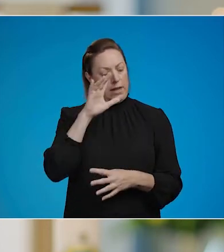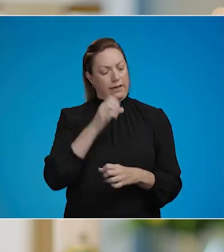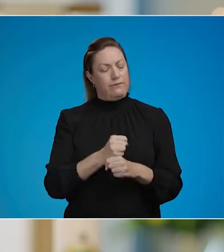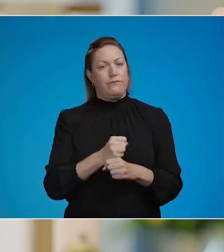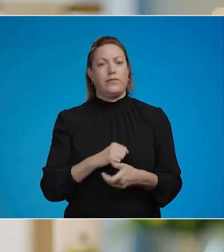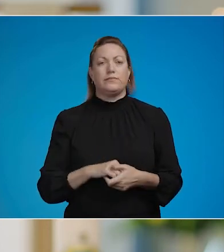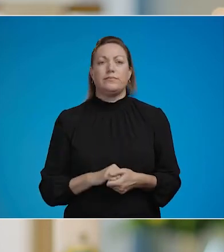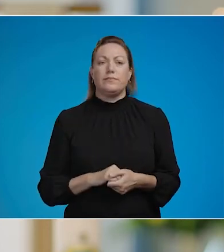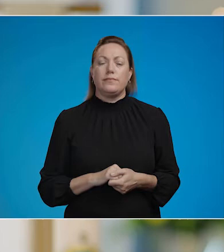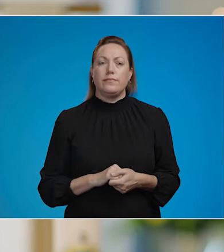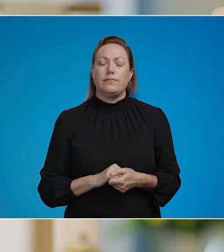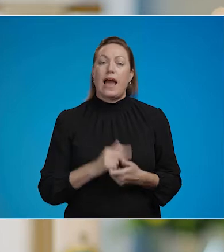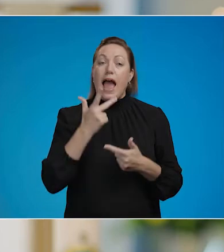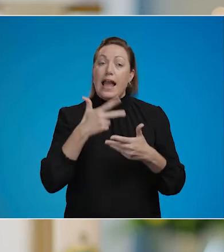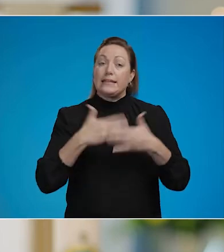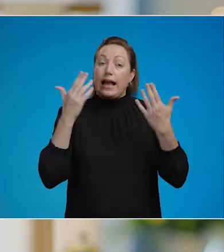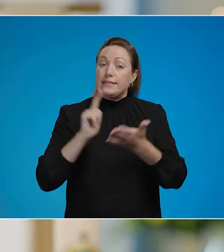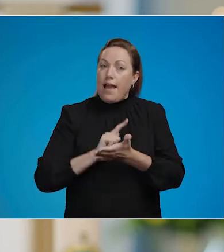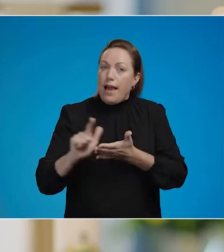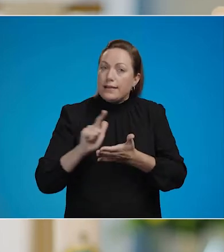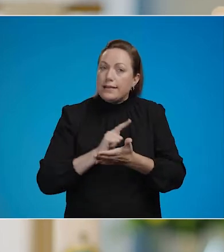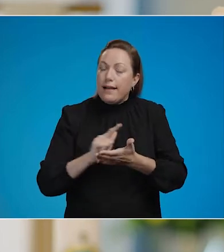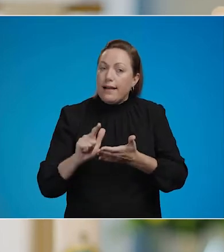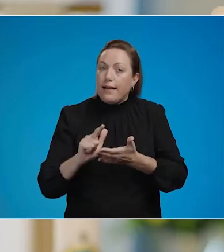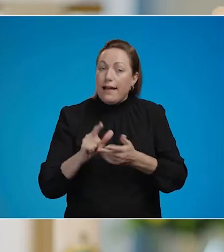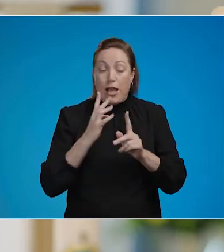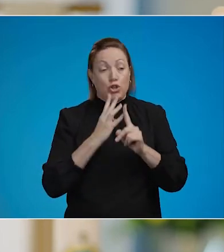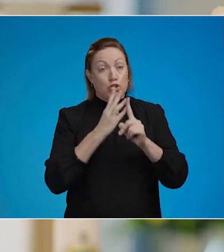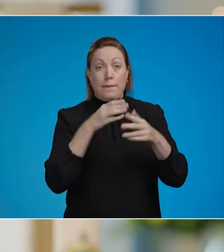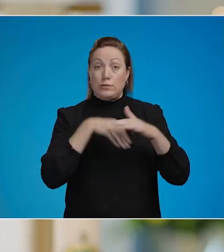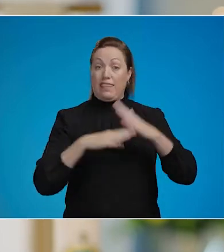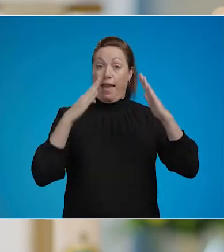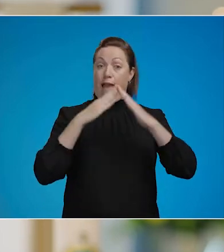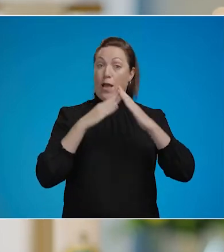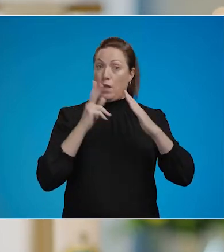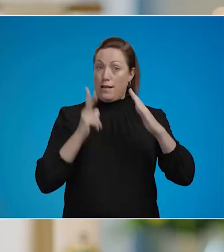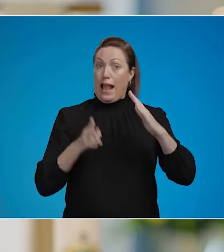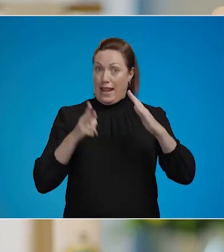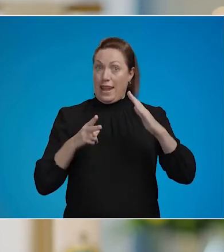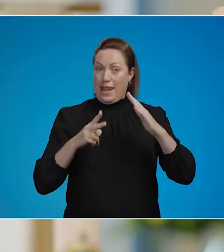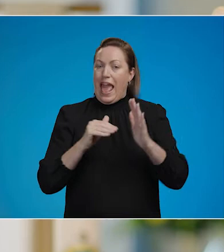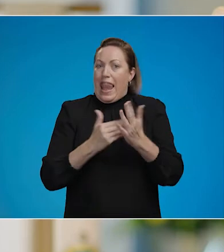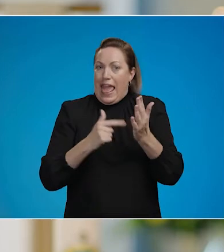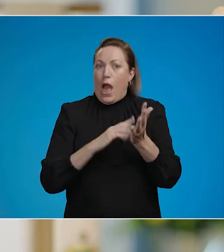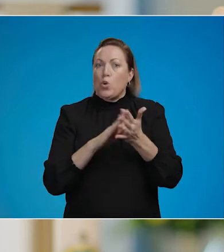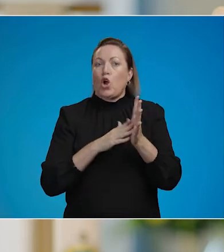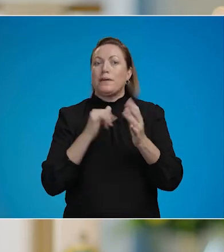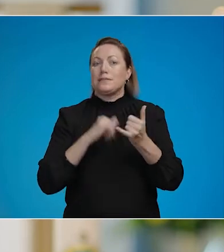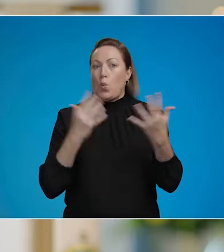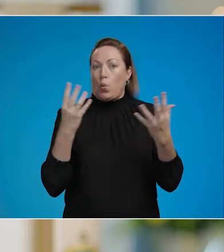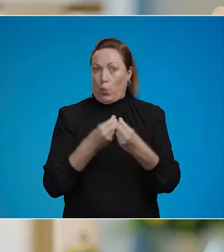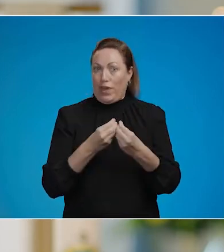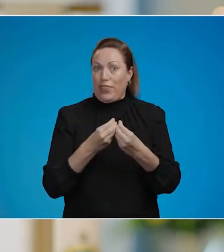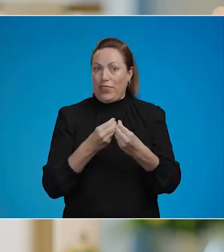Eight days later, the disciples were in the house again and Thomas was with them. The doors were